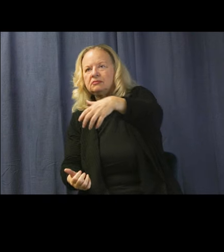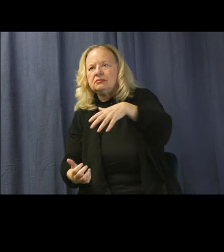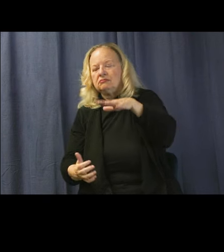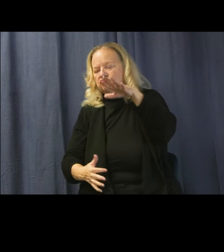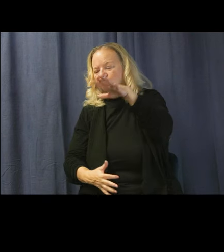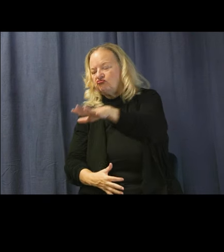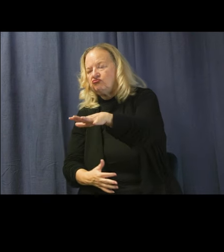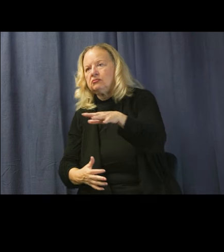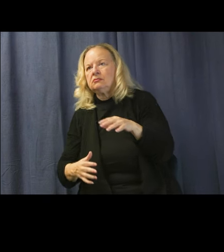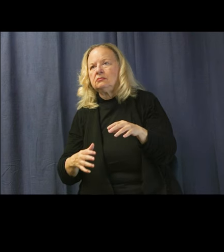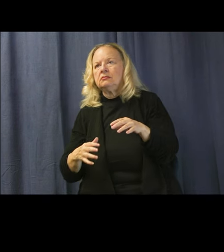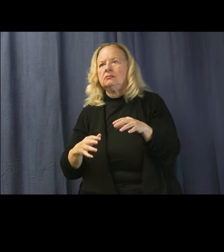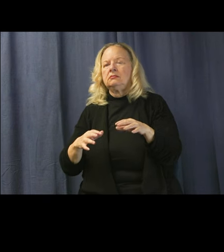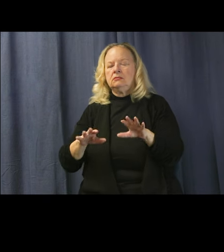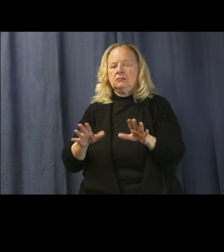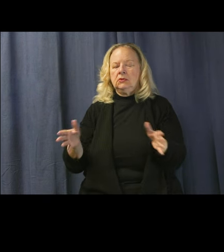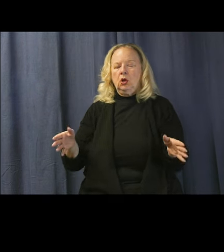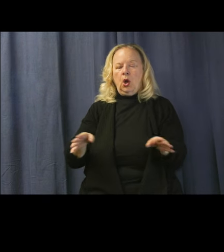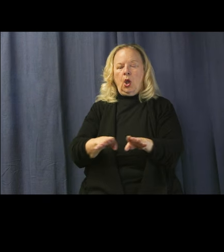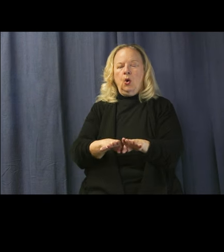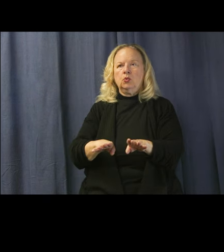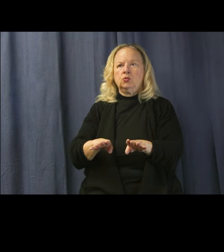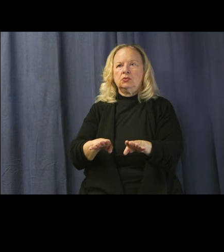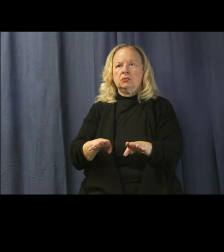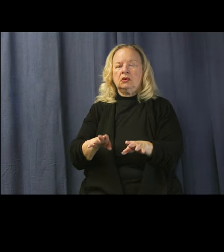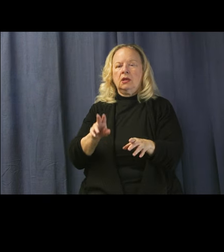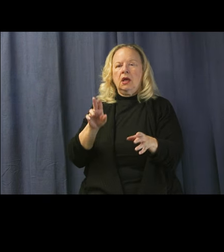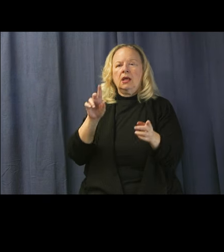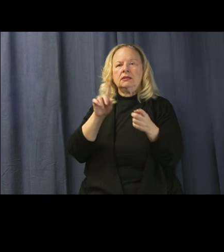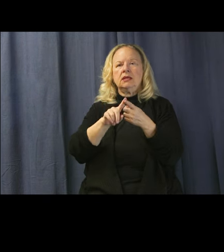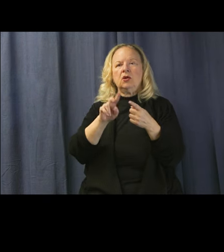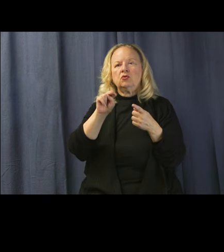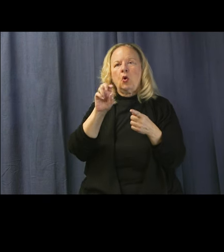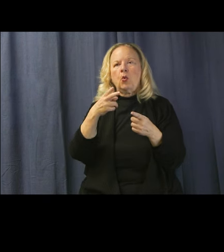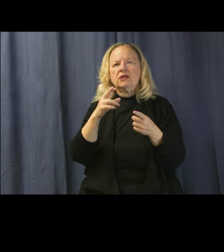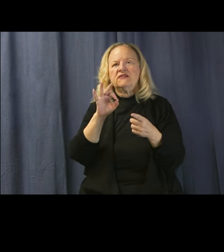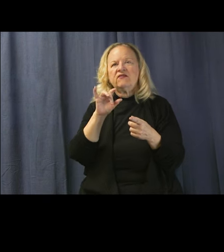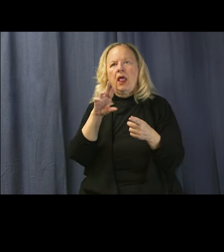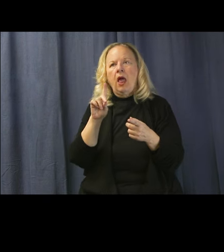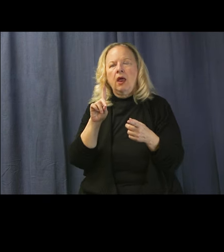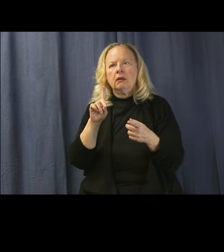are waters that are open. These waters are closed until Noah's flood.